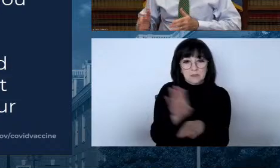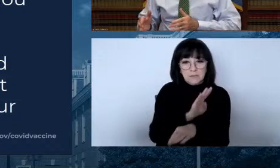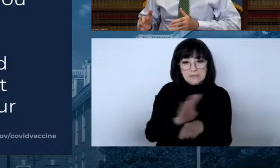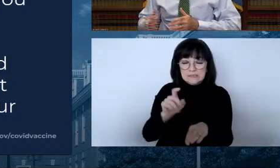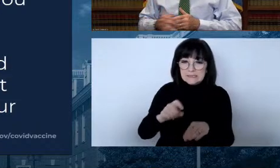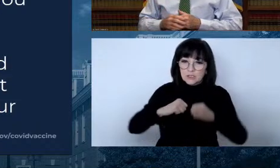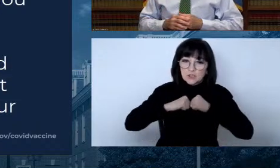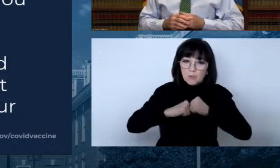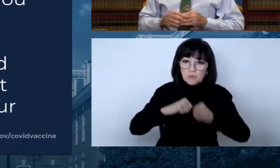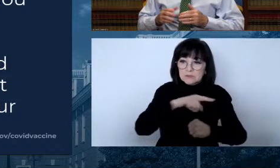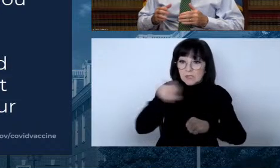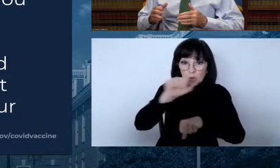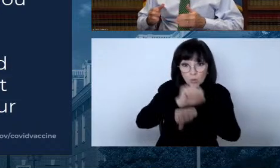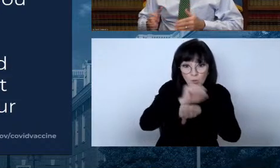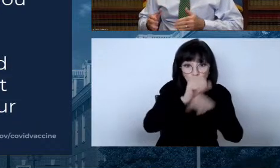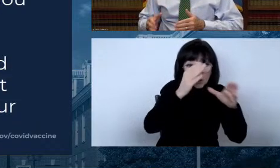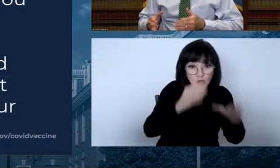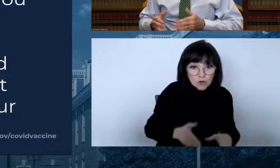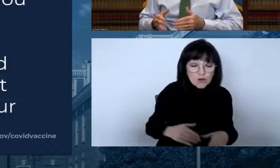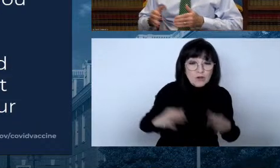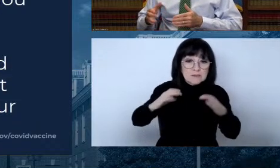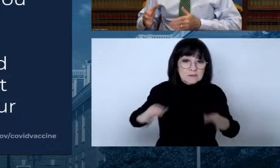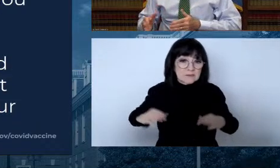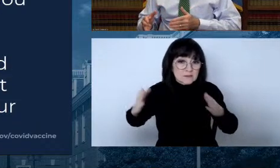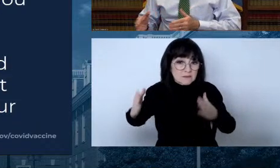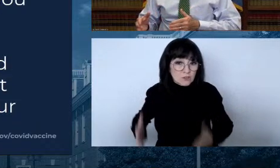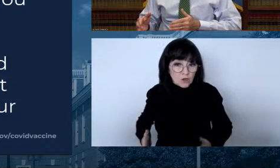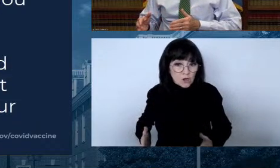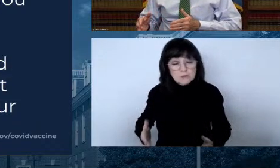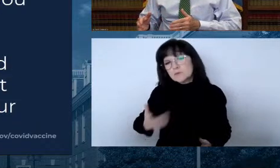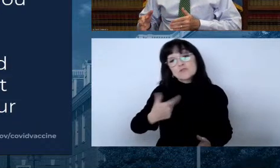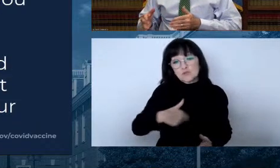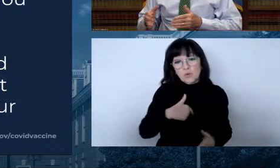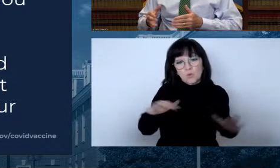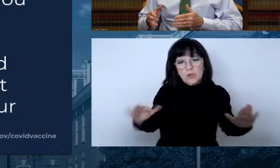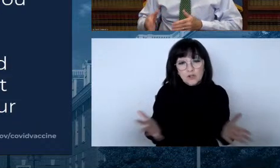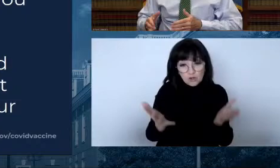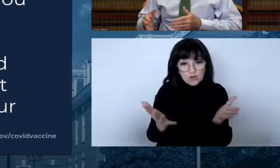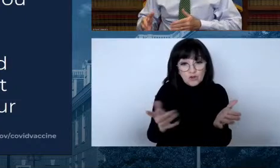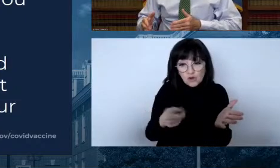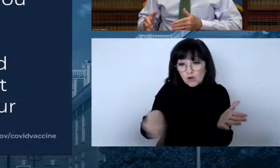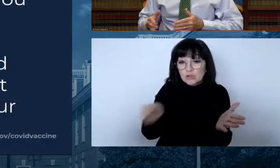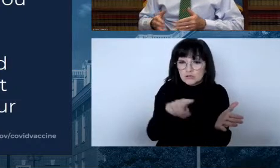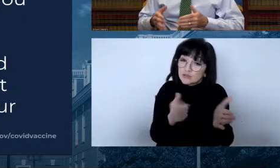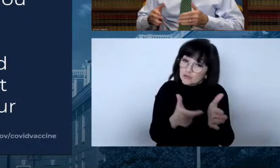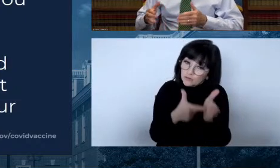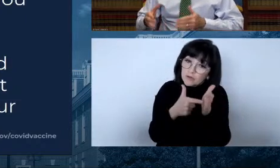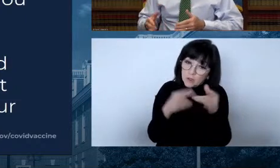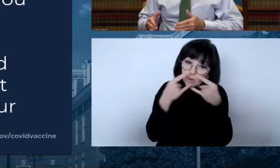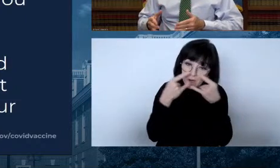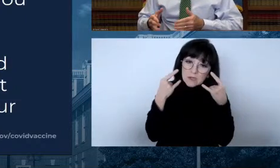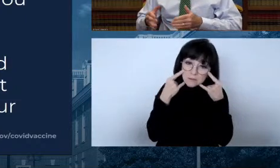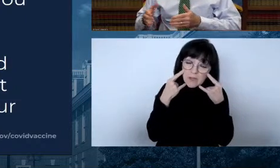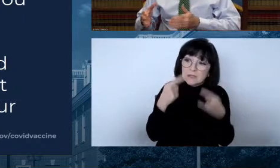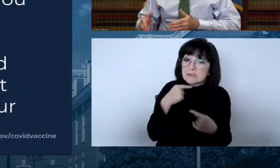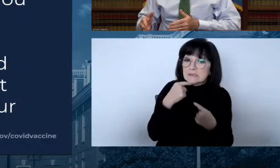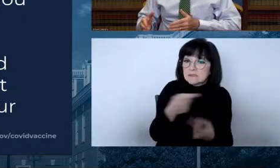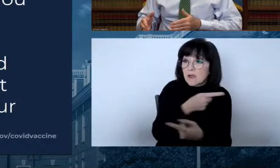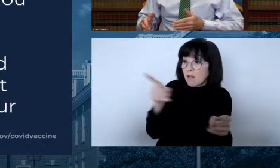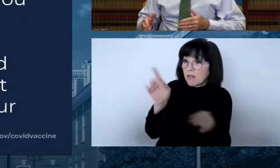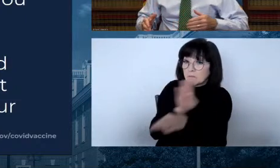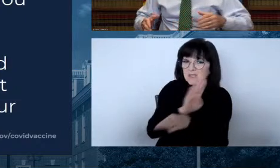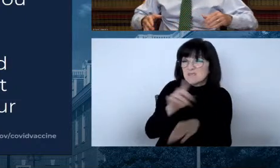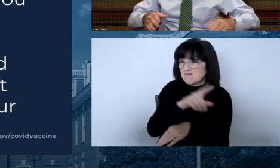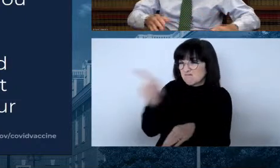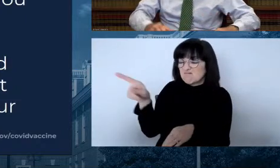and customers. So we're encouraging you to require masks. We think you requiring the mask is a better way to